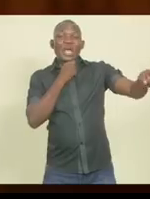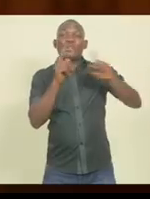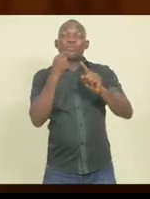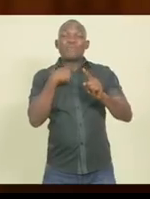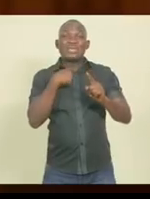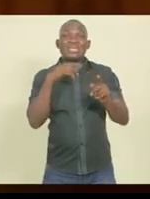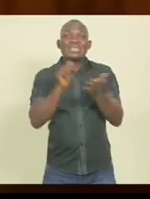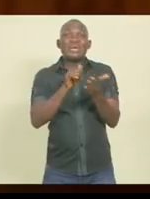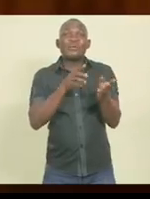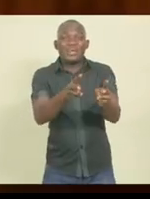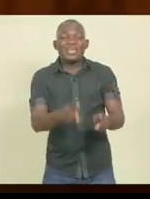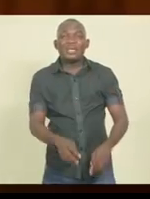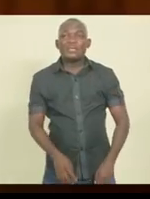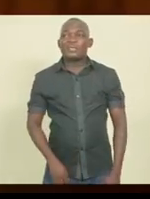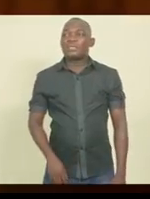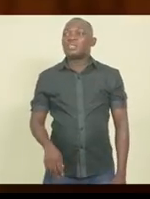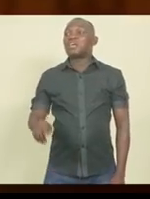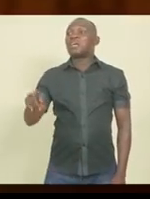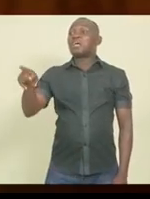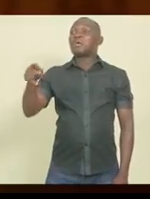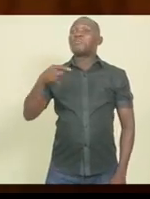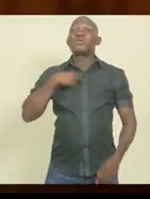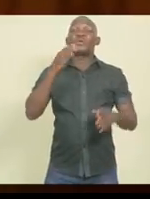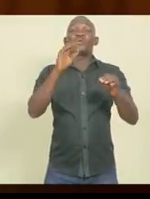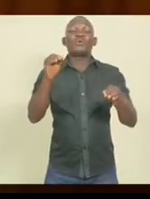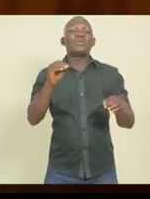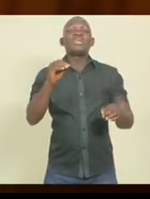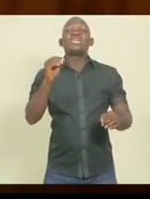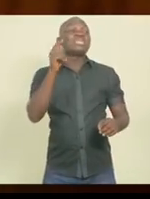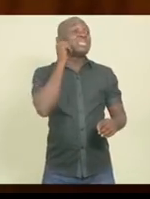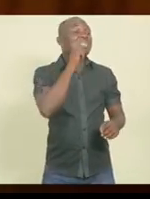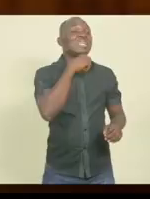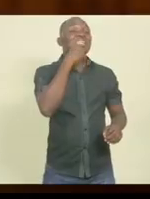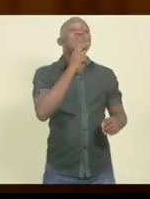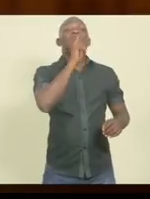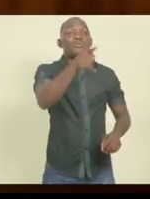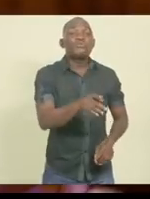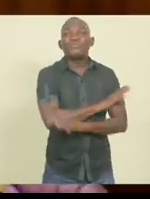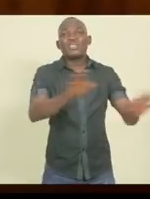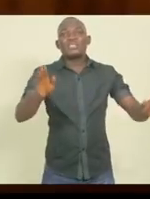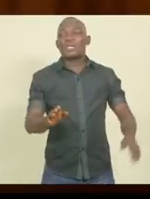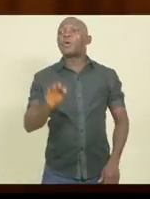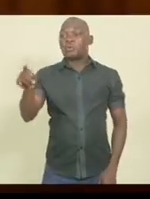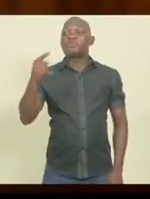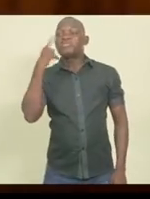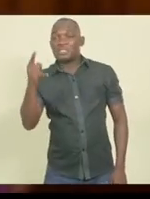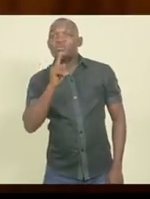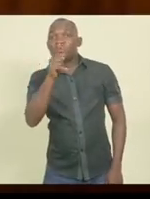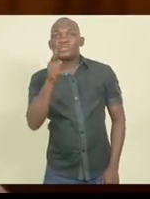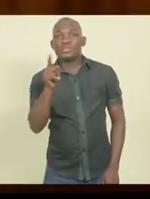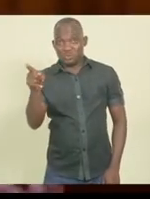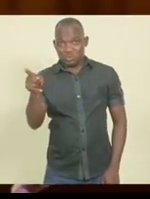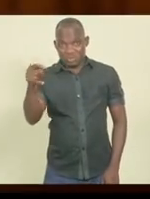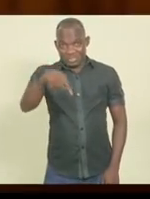me anyhow. I haven't caused anything. She just said the truth. Sir? Truth? Yes. Okay, here's some truth. I think you